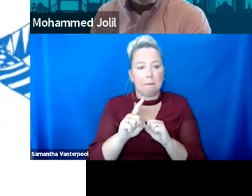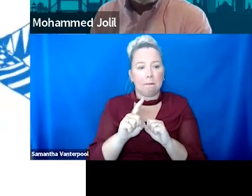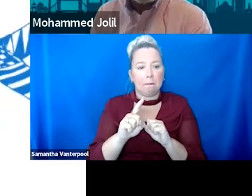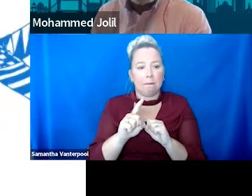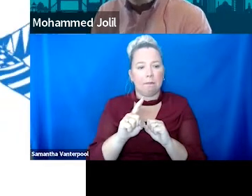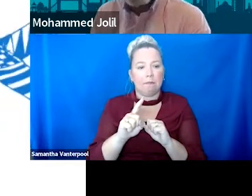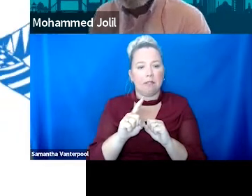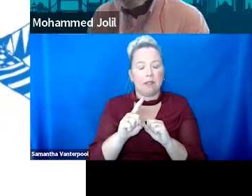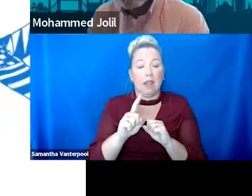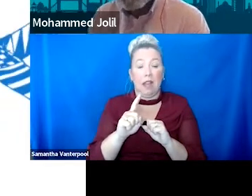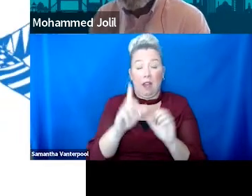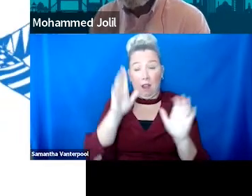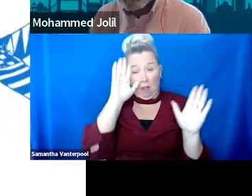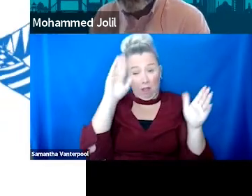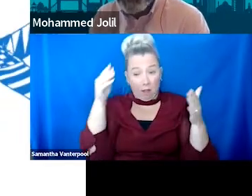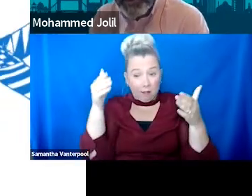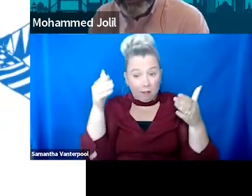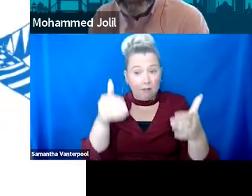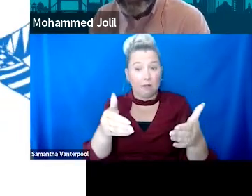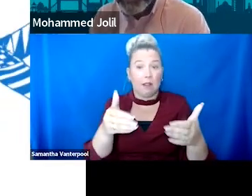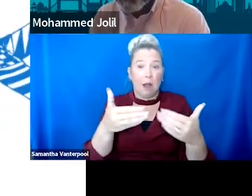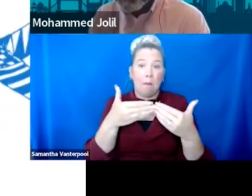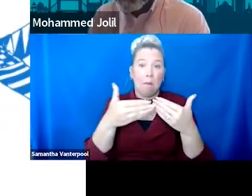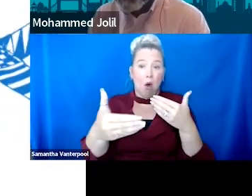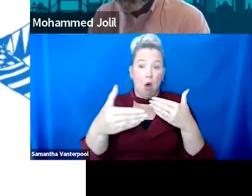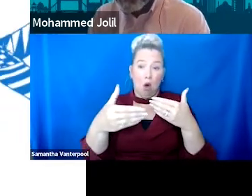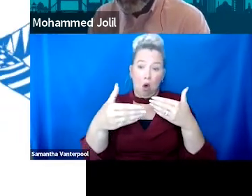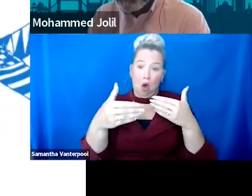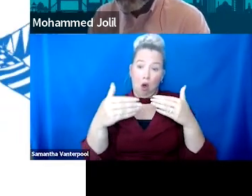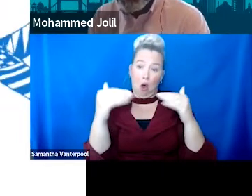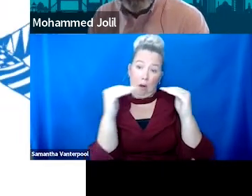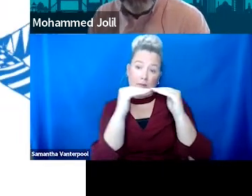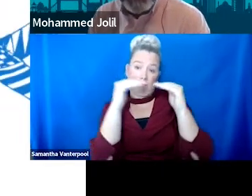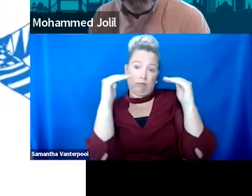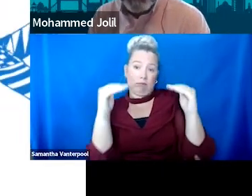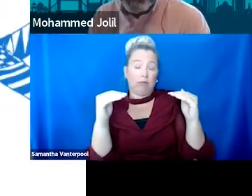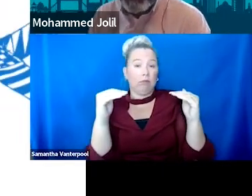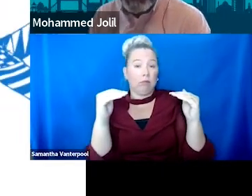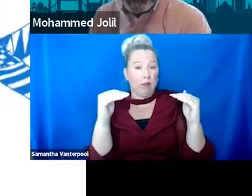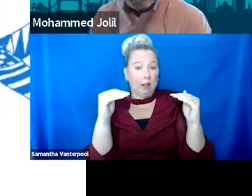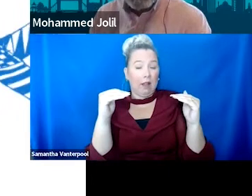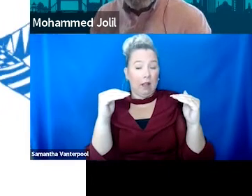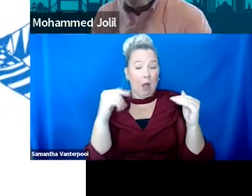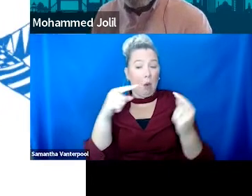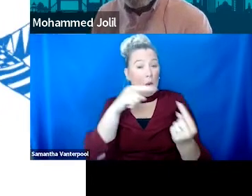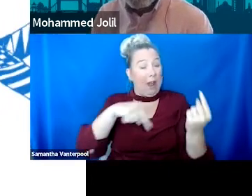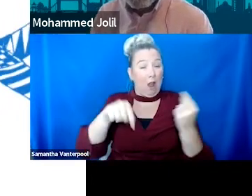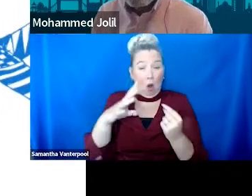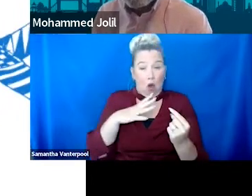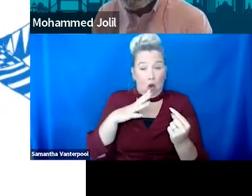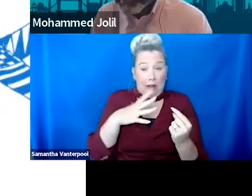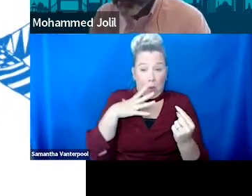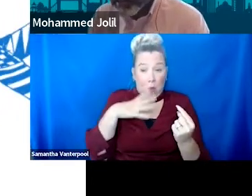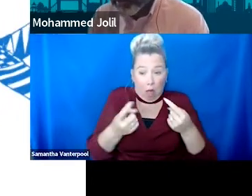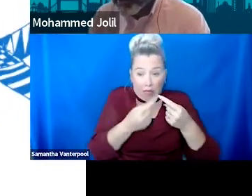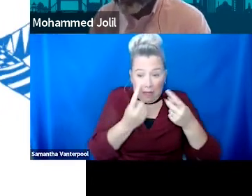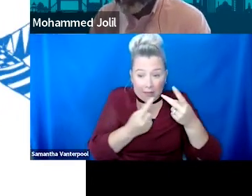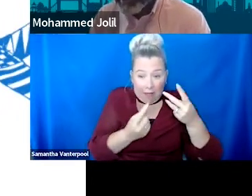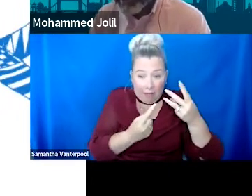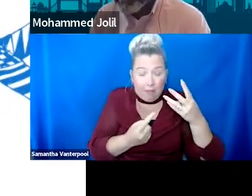something that's very much more aligned to the thinking that we already have in terms of what